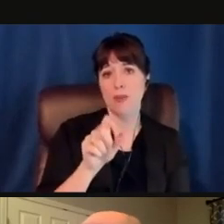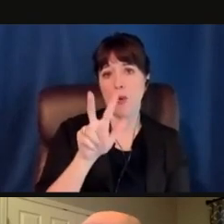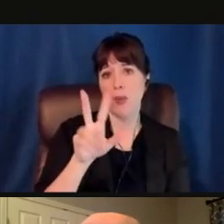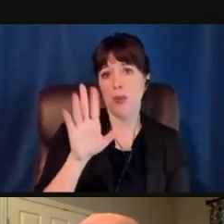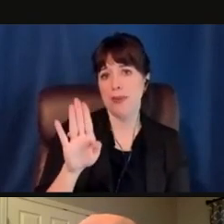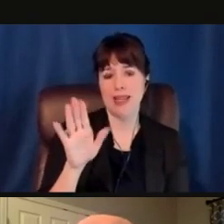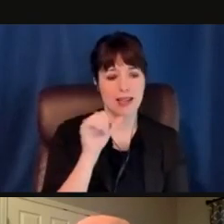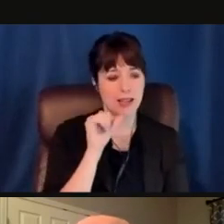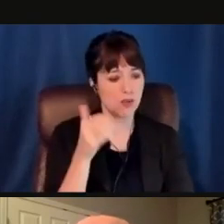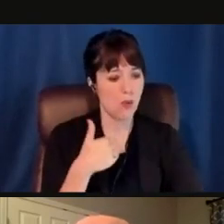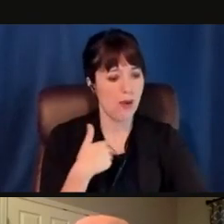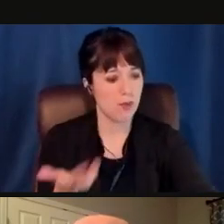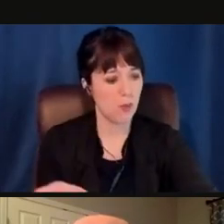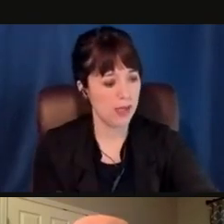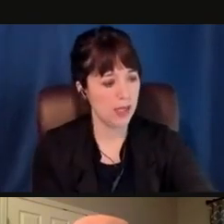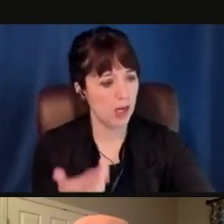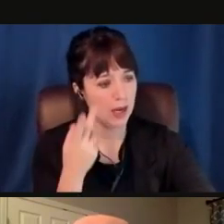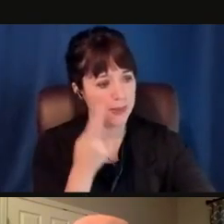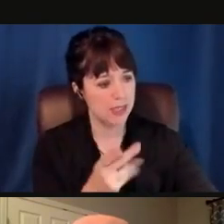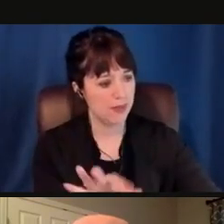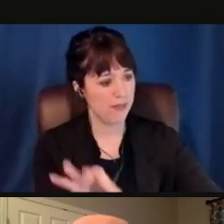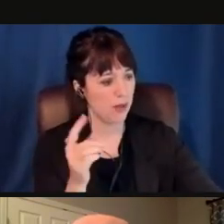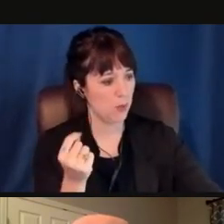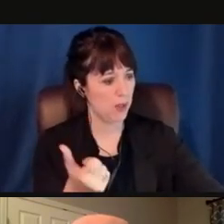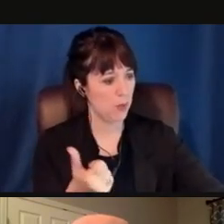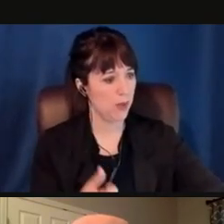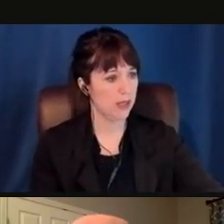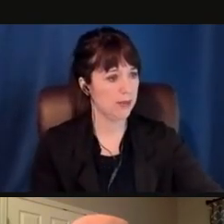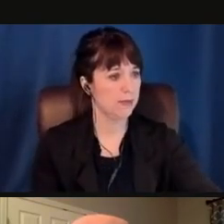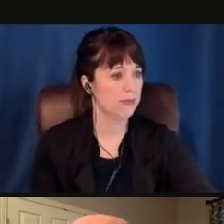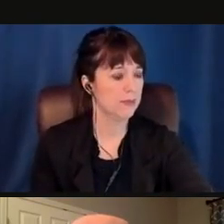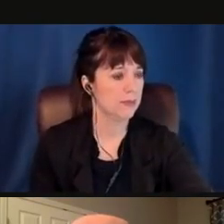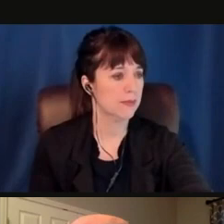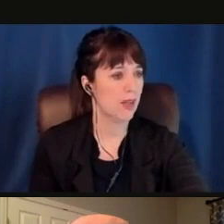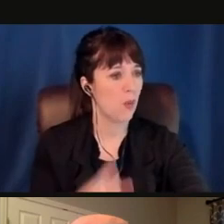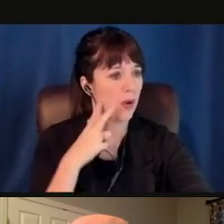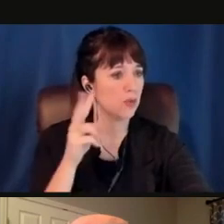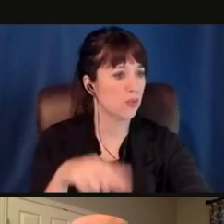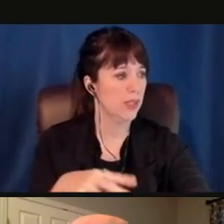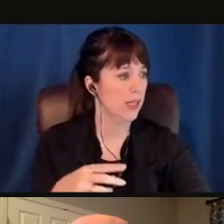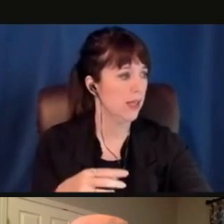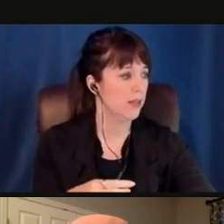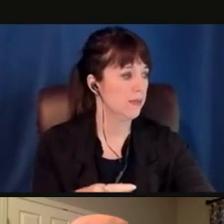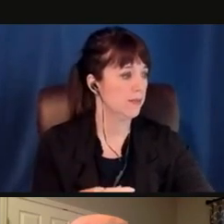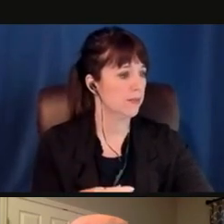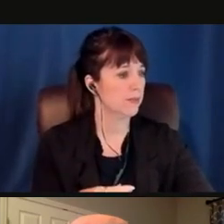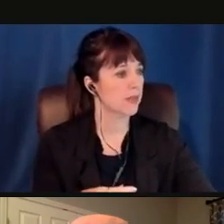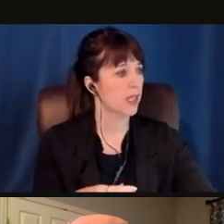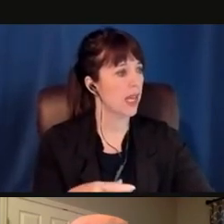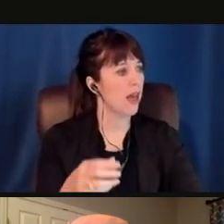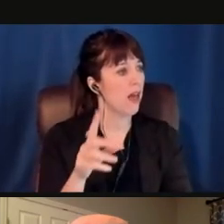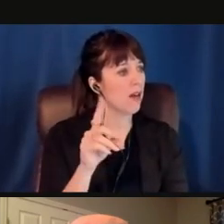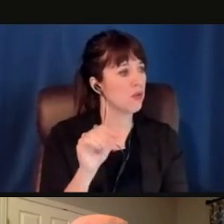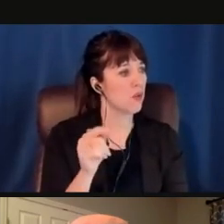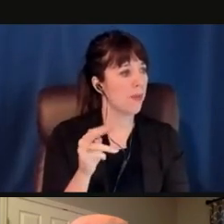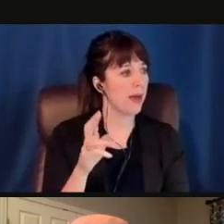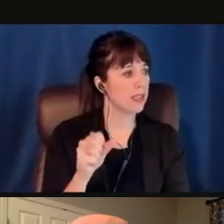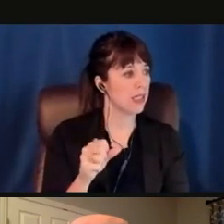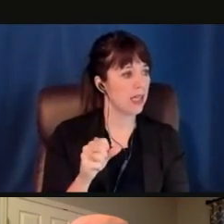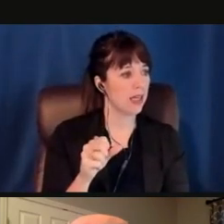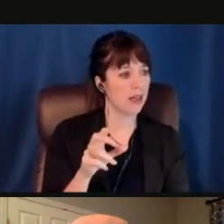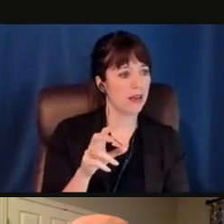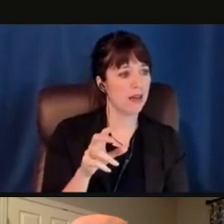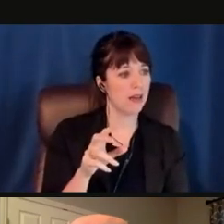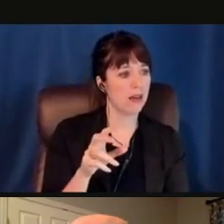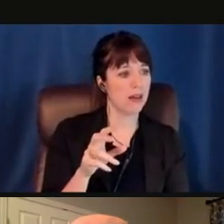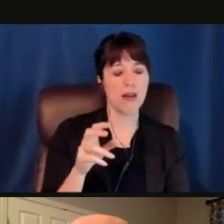I don't have it right in front of me. Let's see if I can grab it really quick so I can read it directly. It is the Domestic Violence Response Team, and